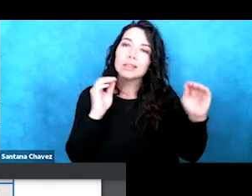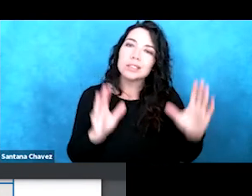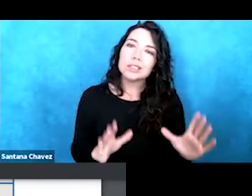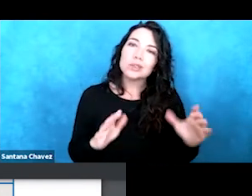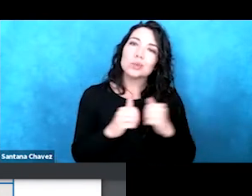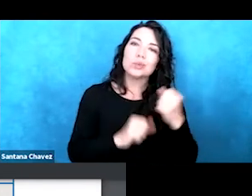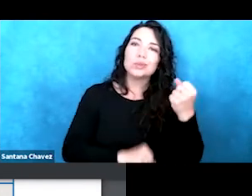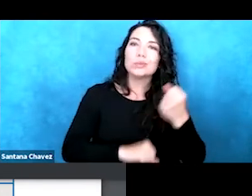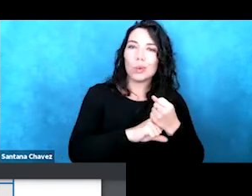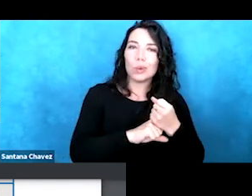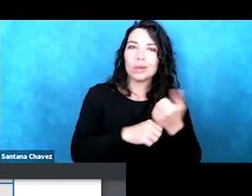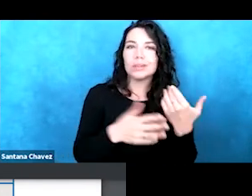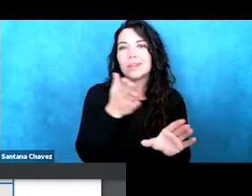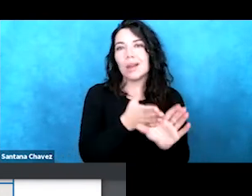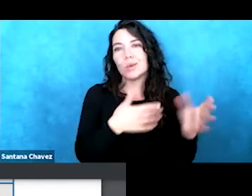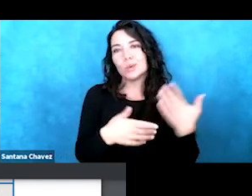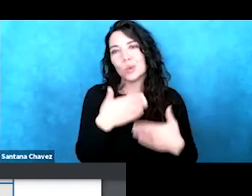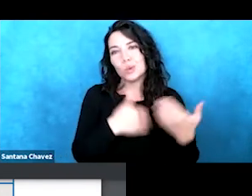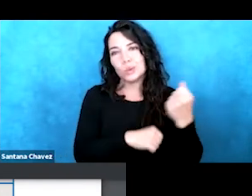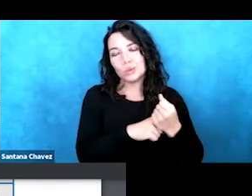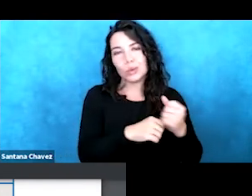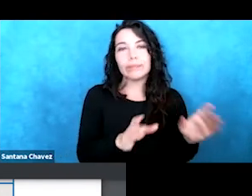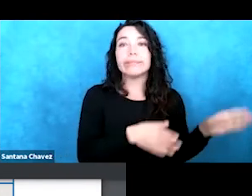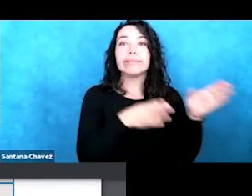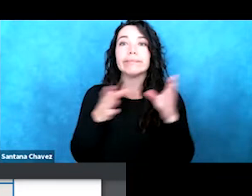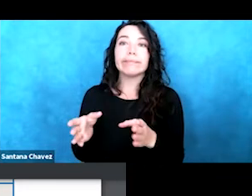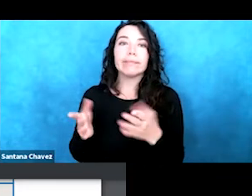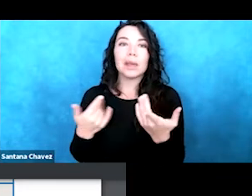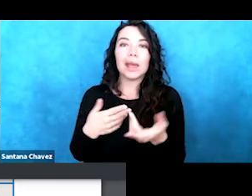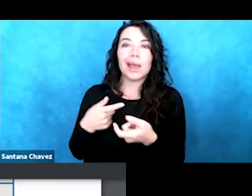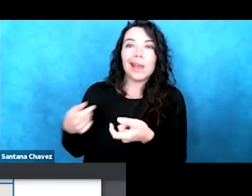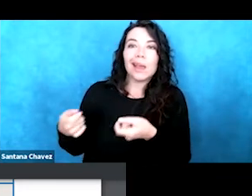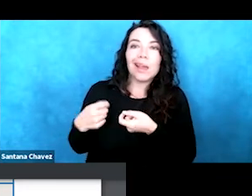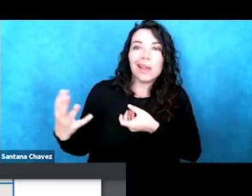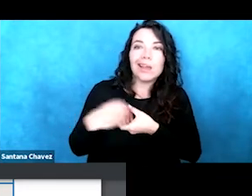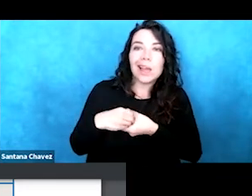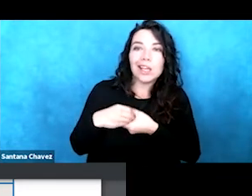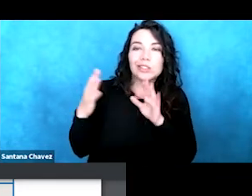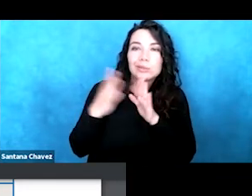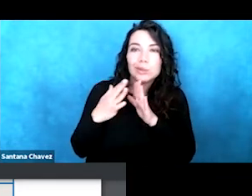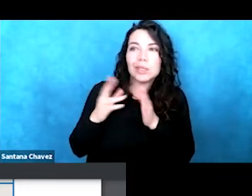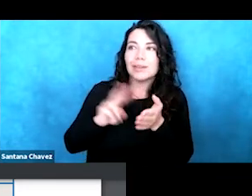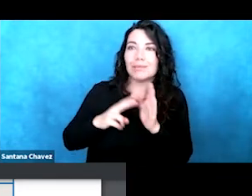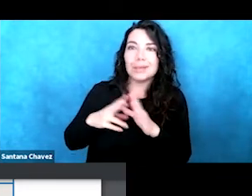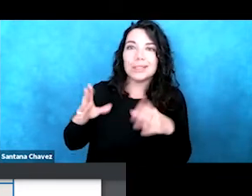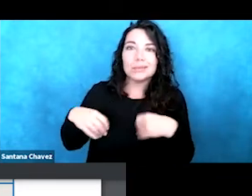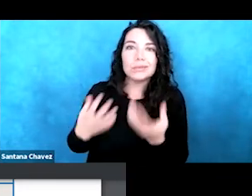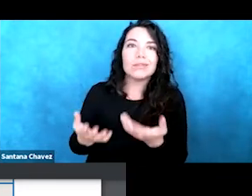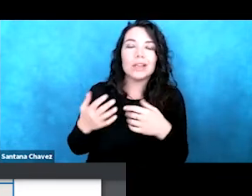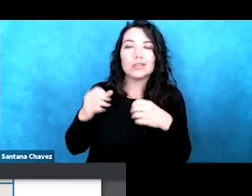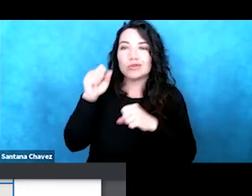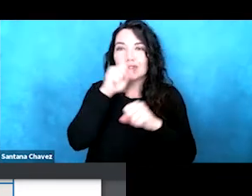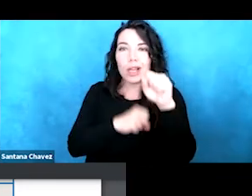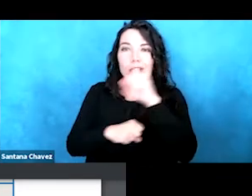support, or engaging community in the maintaining of school facilities and developing strategies for increased school